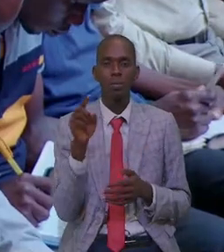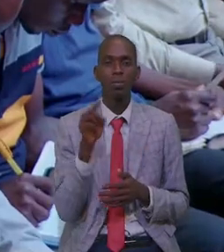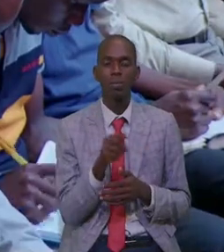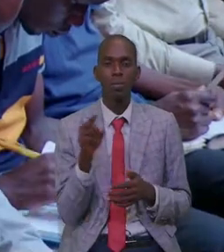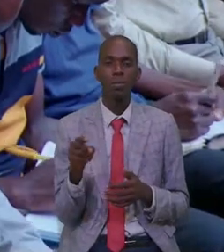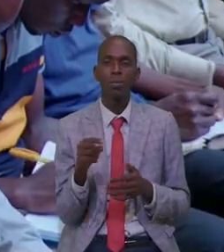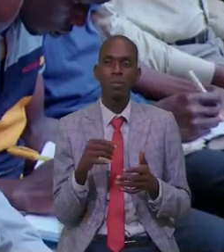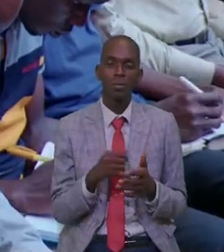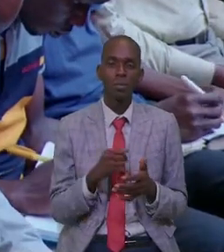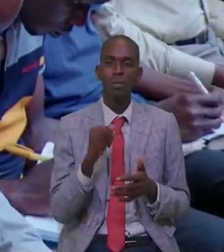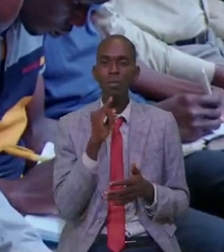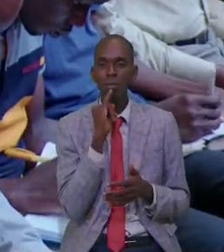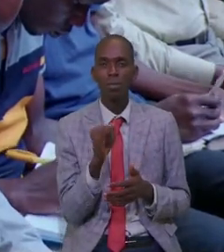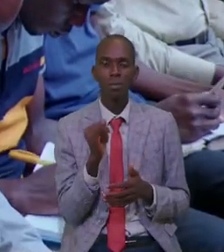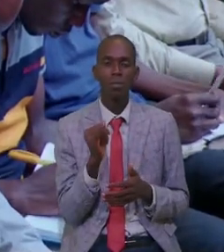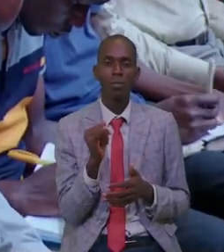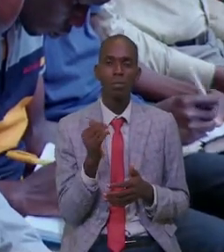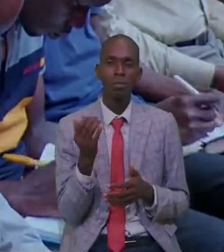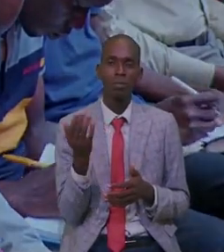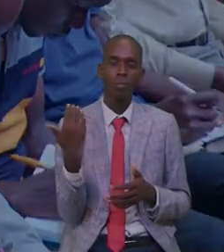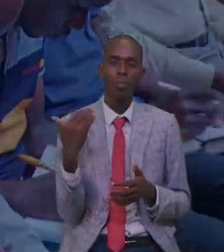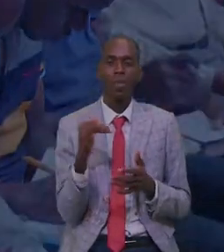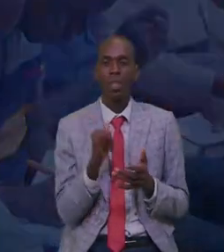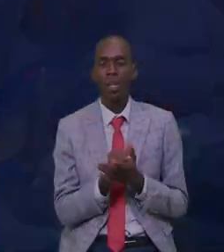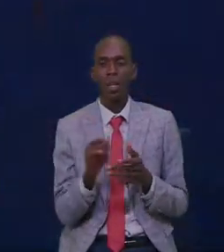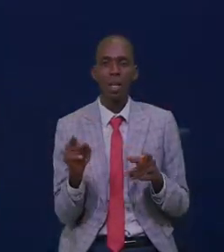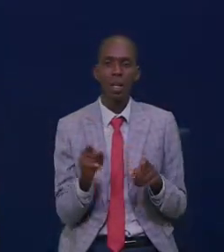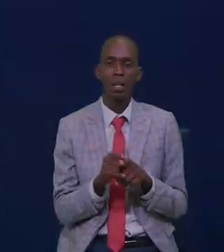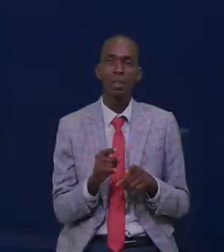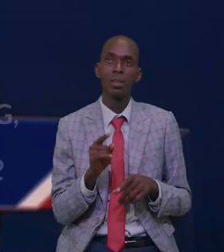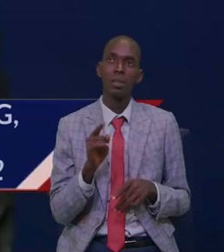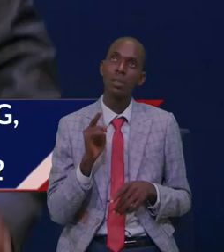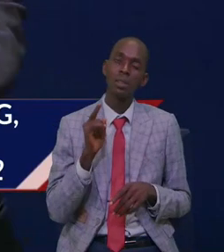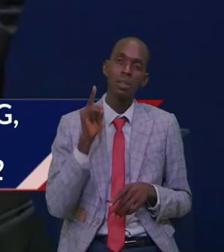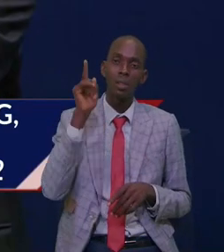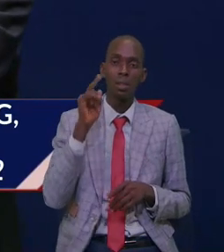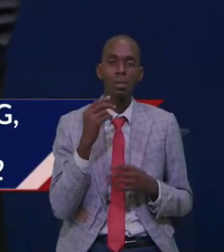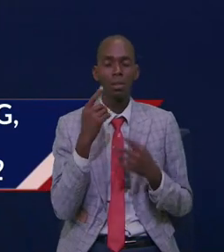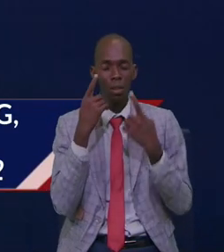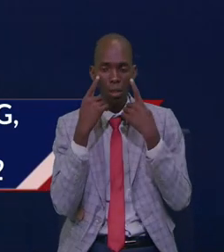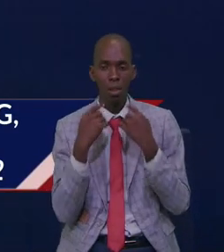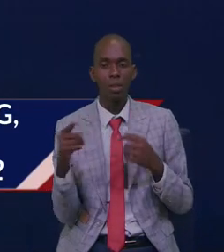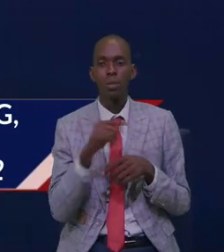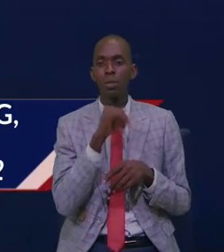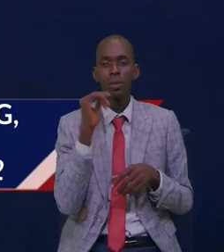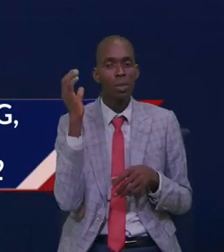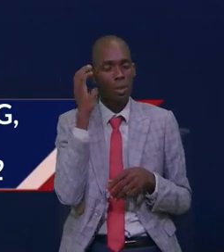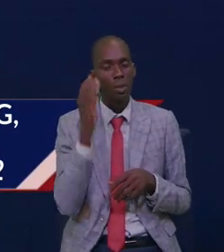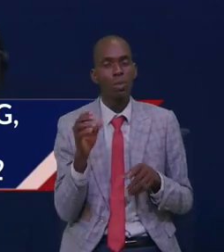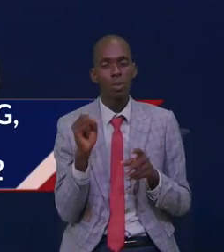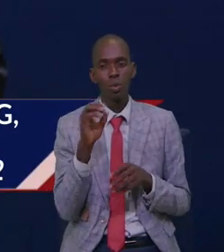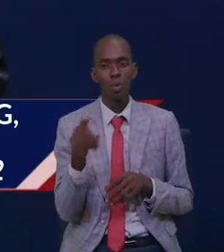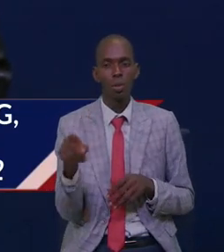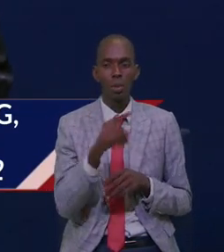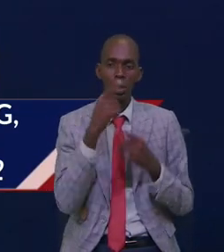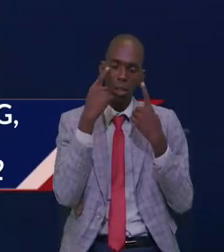has come to pass that as he cried and they would not hear, so they cried,